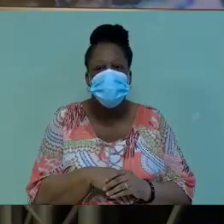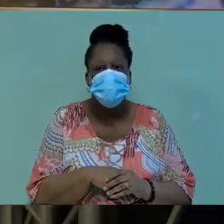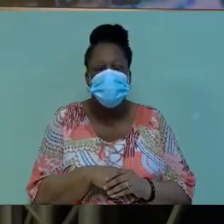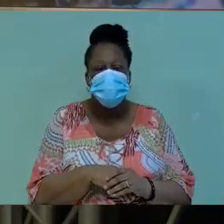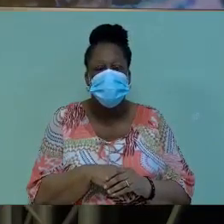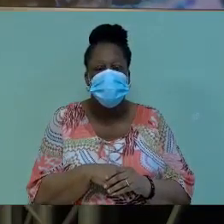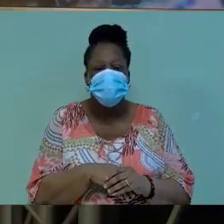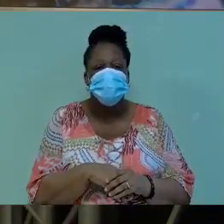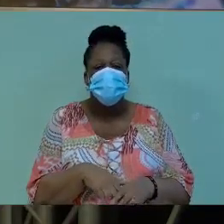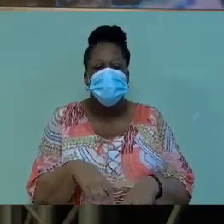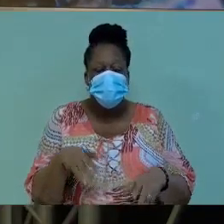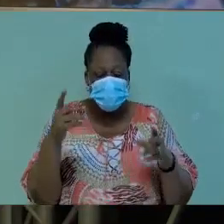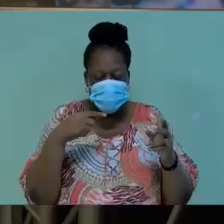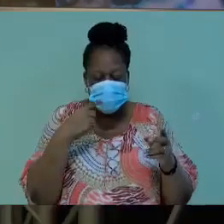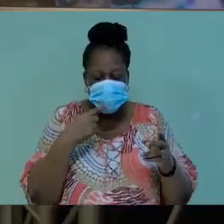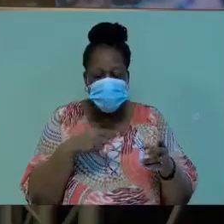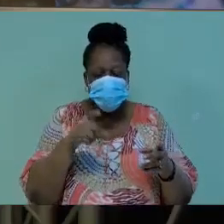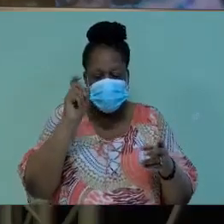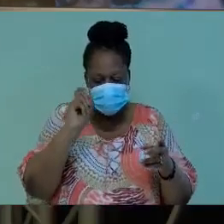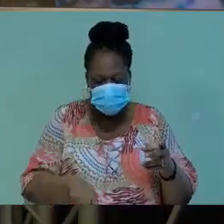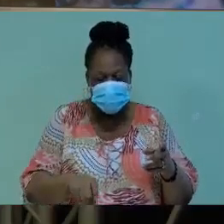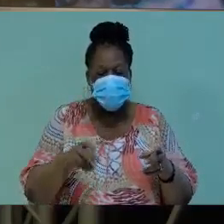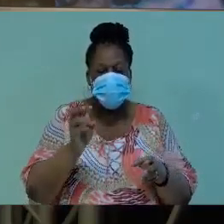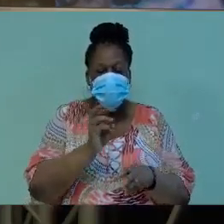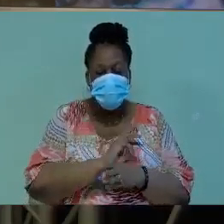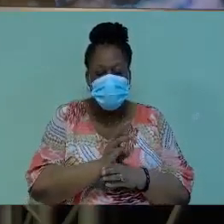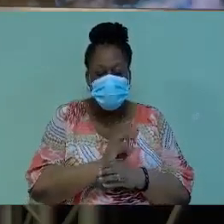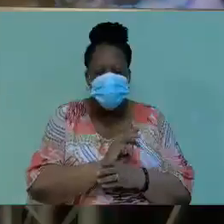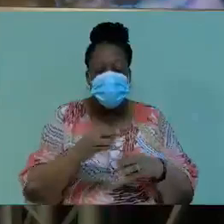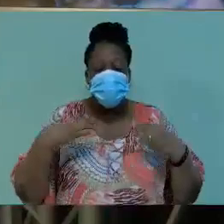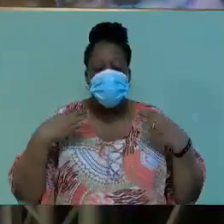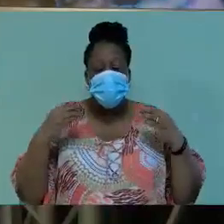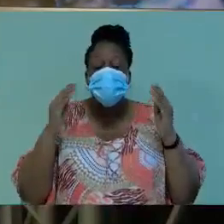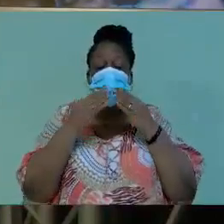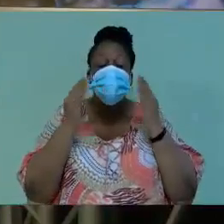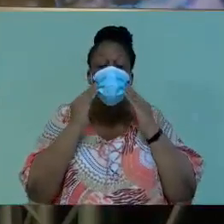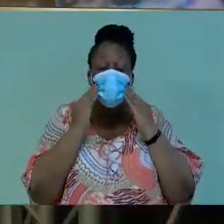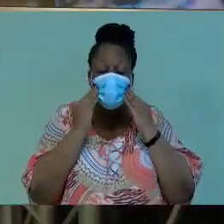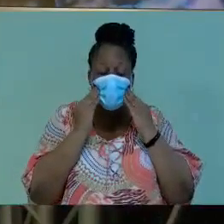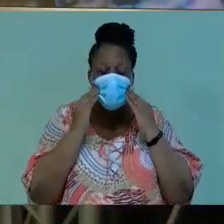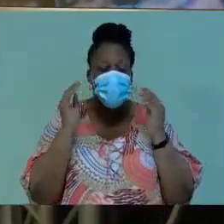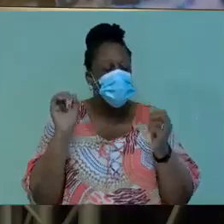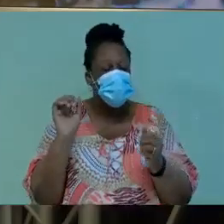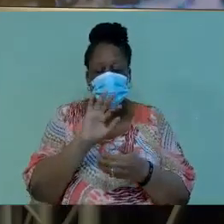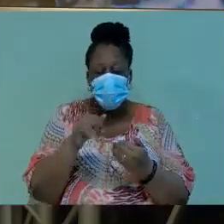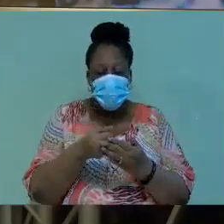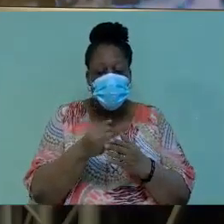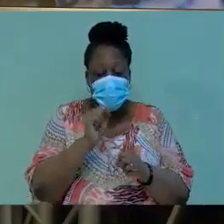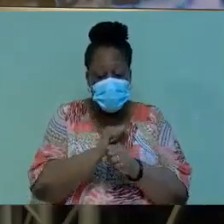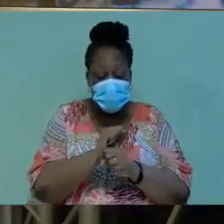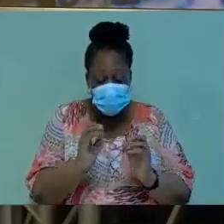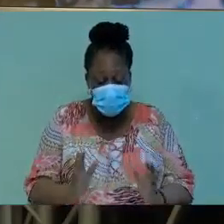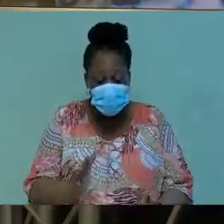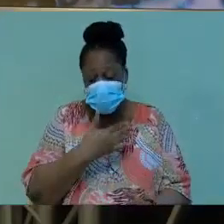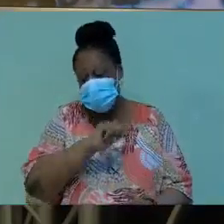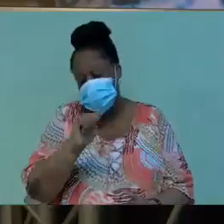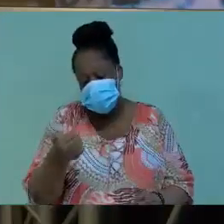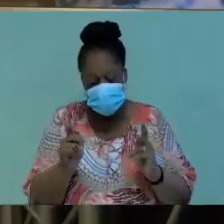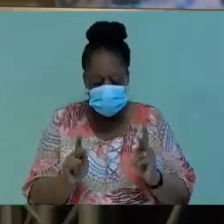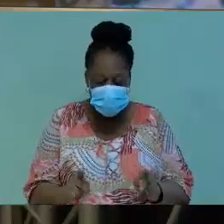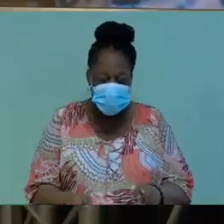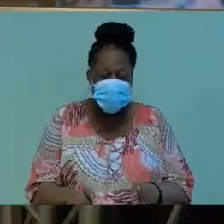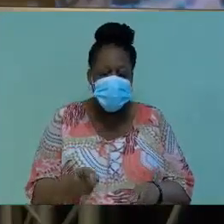also instituted the mandatory wearing of masks by both staff and our customers. We have moved